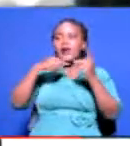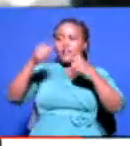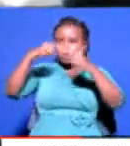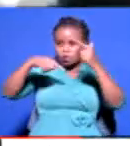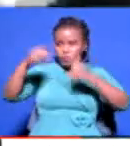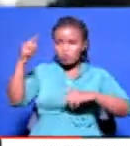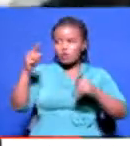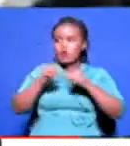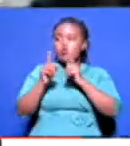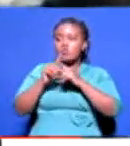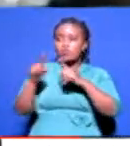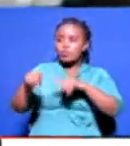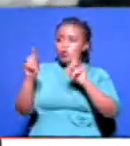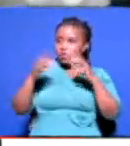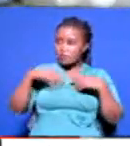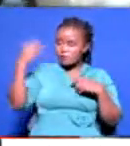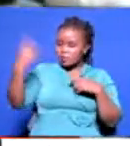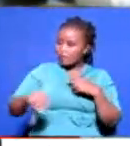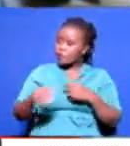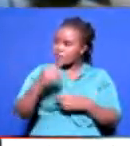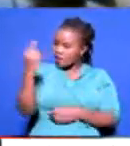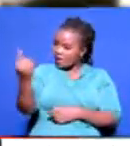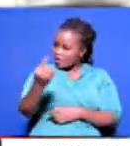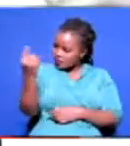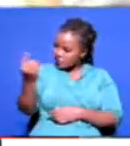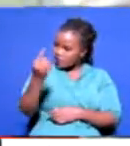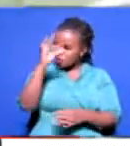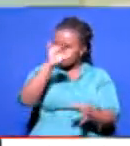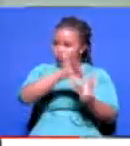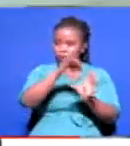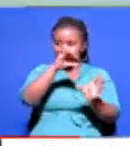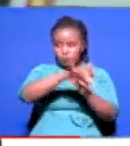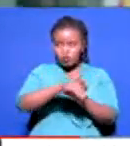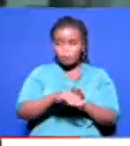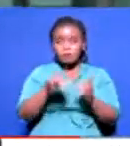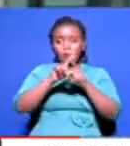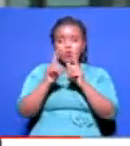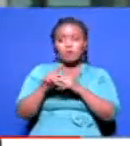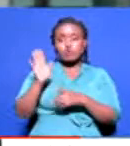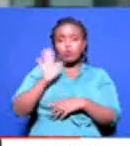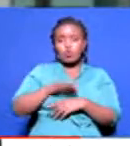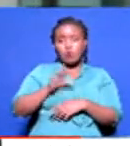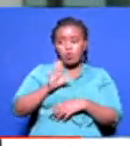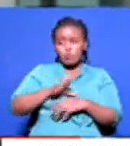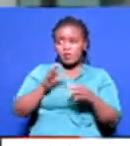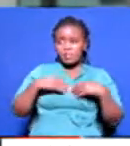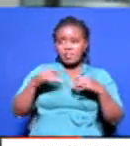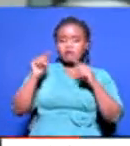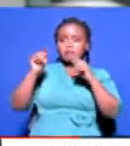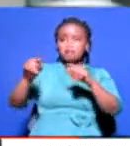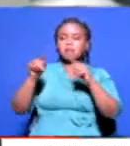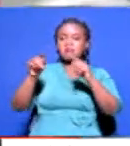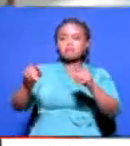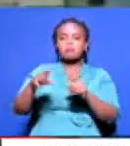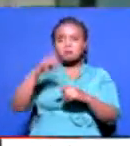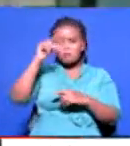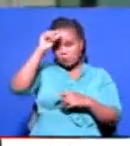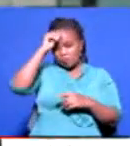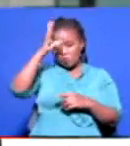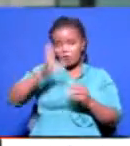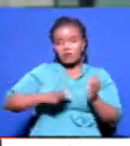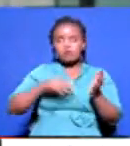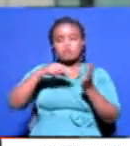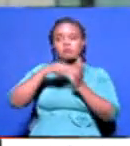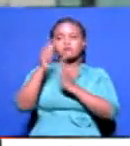beaten Kihage with a single vote. Kihara has also in the meantime blamed Nakuru Senator and gubernatorial aspirant Susan Kihika, accusing her